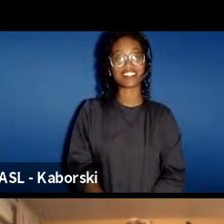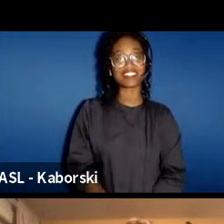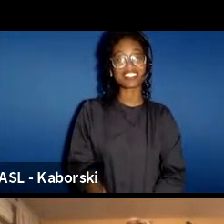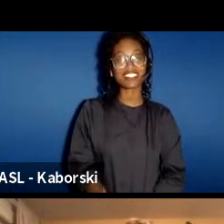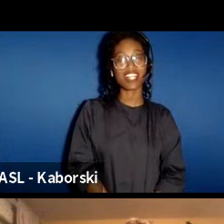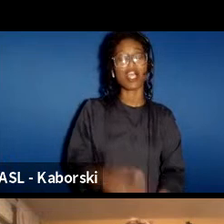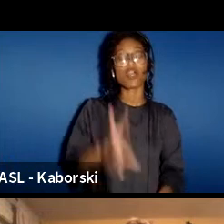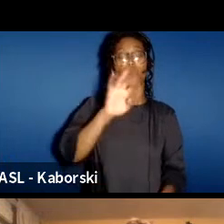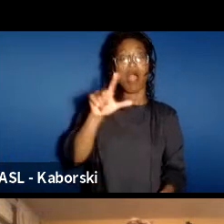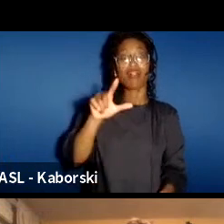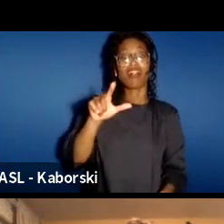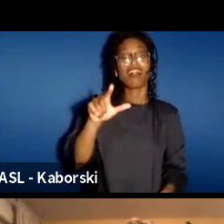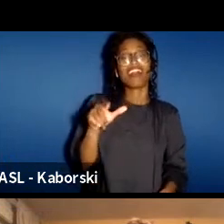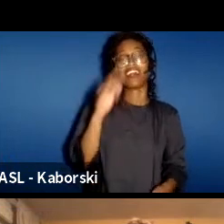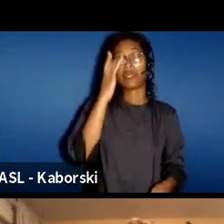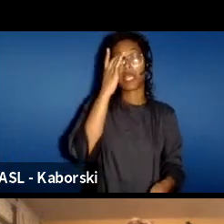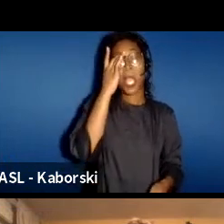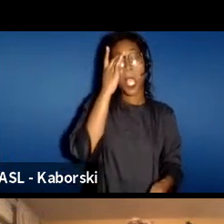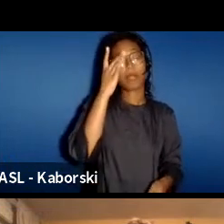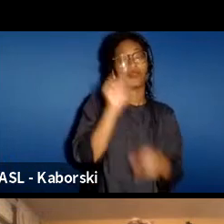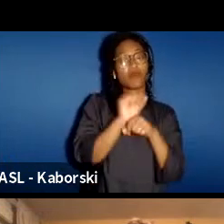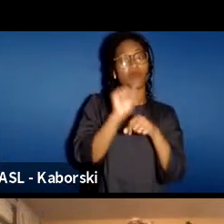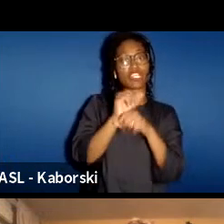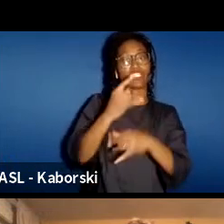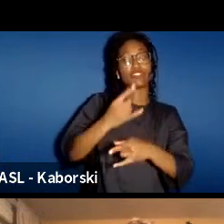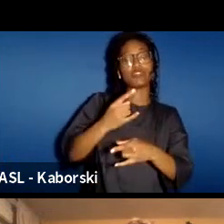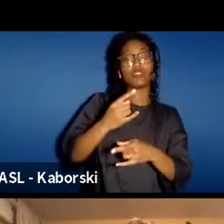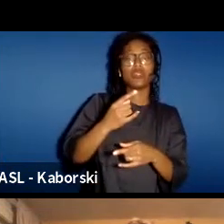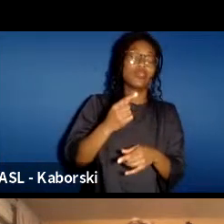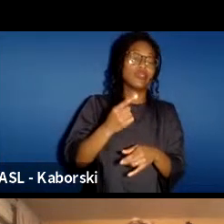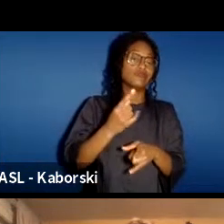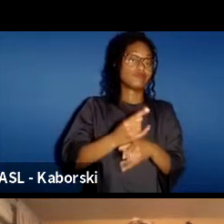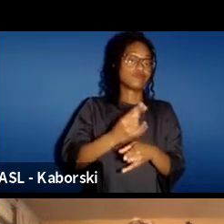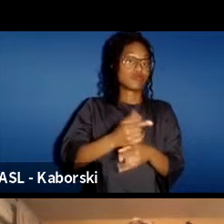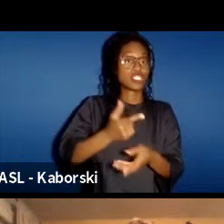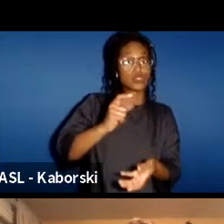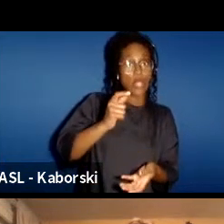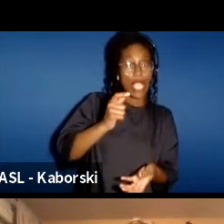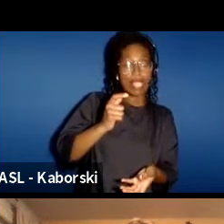Well, I guess I've been working in the drinks industry in one corner